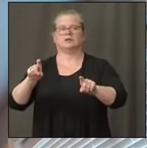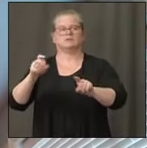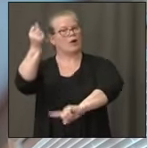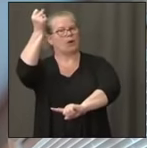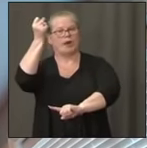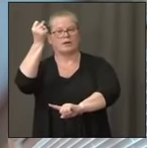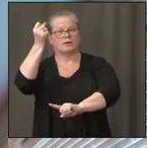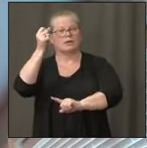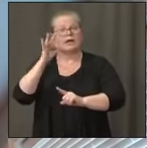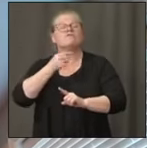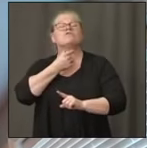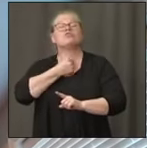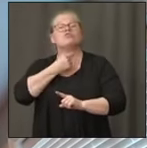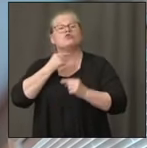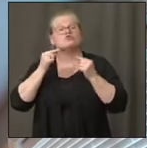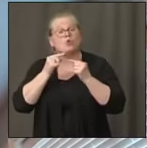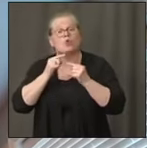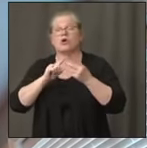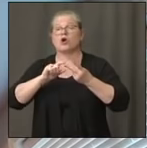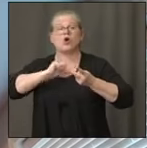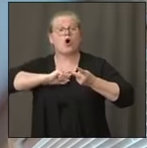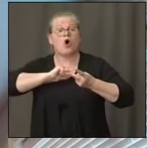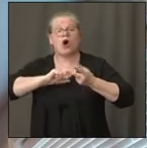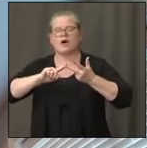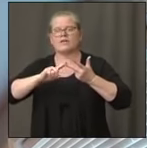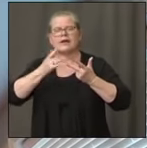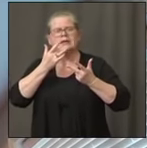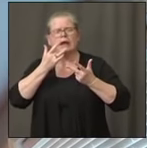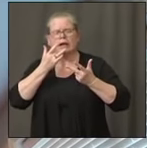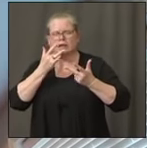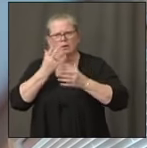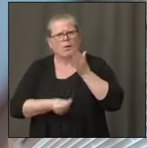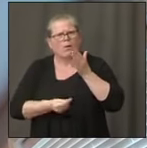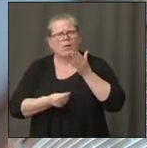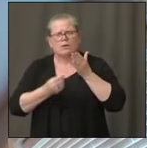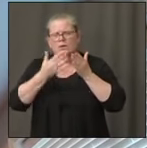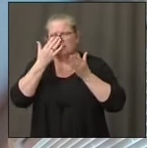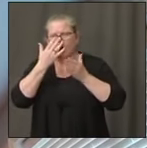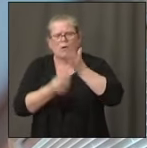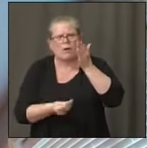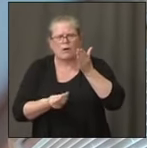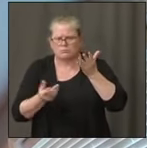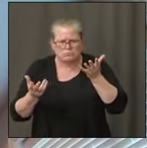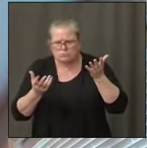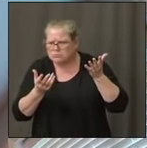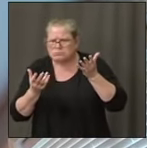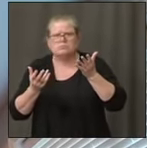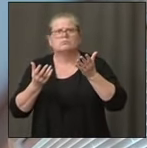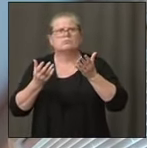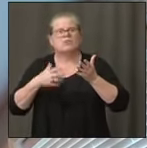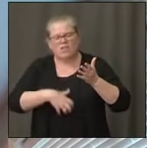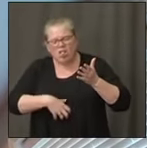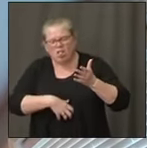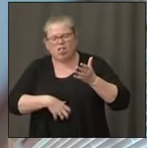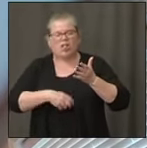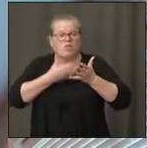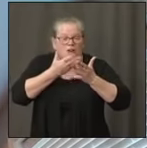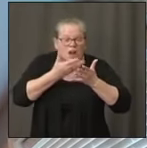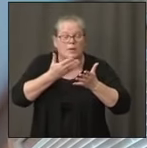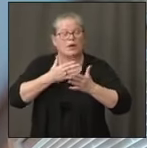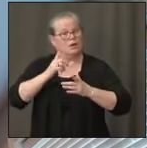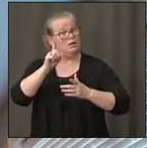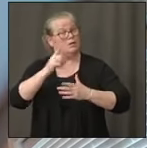sore throat, a cough, a loss of taste or smell, even nausea or vomiting, shortness of breath. And in